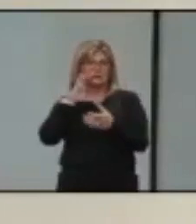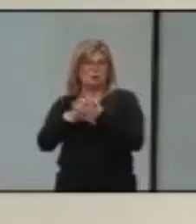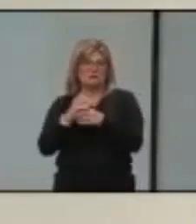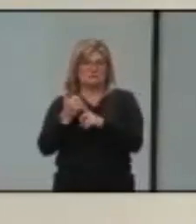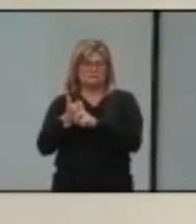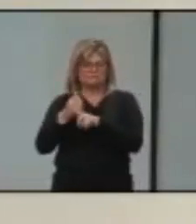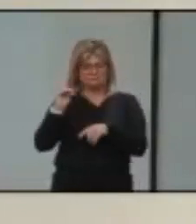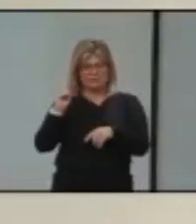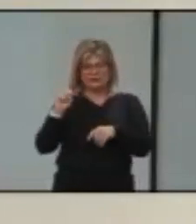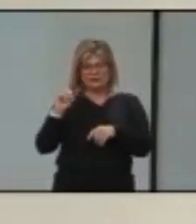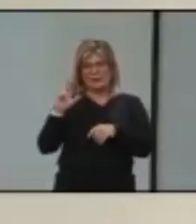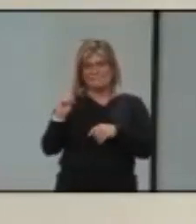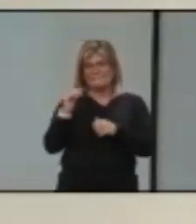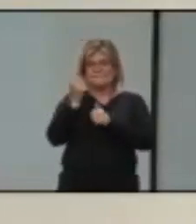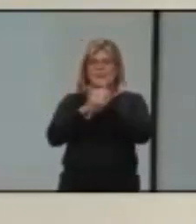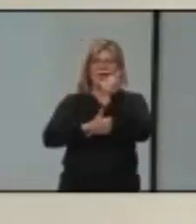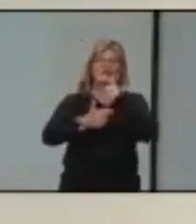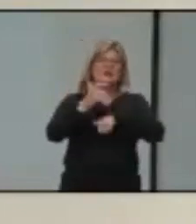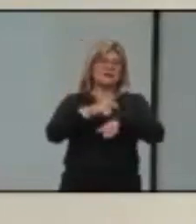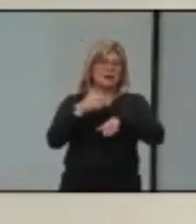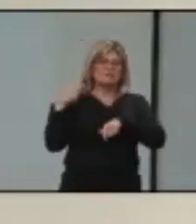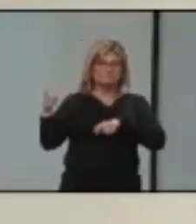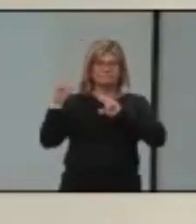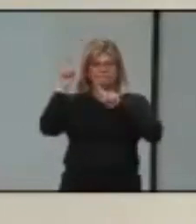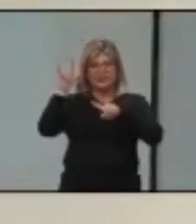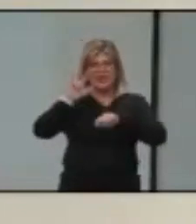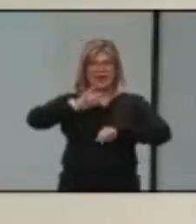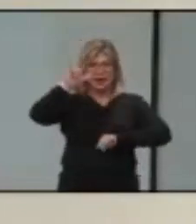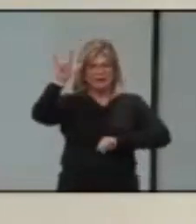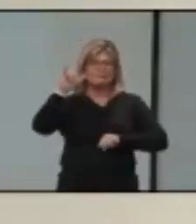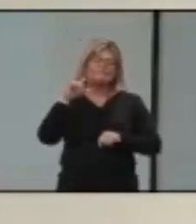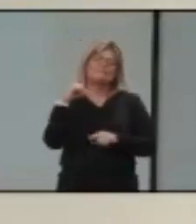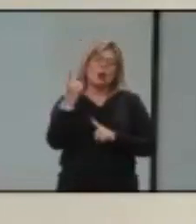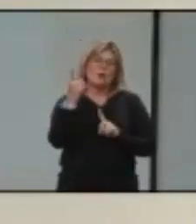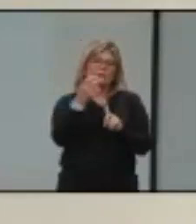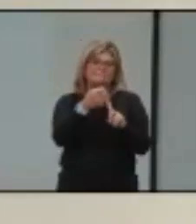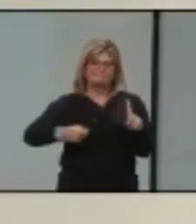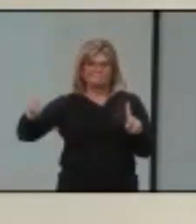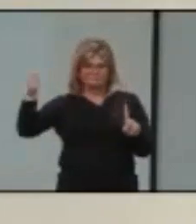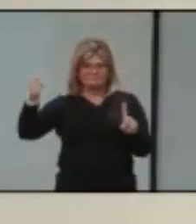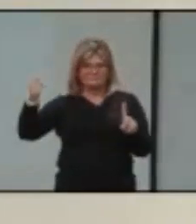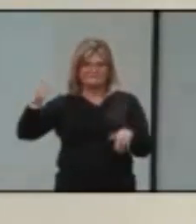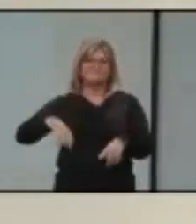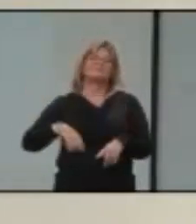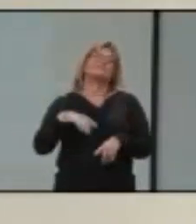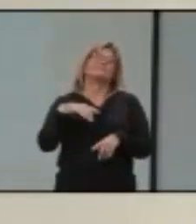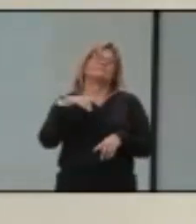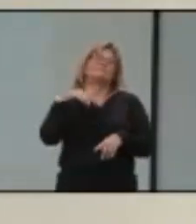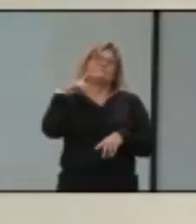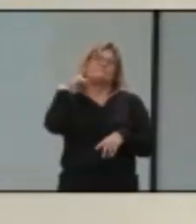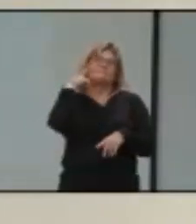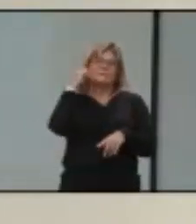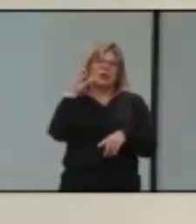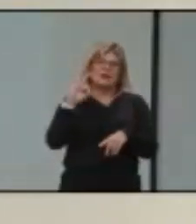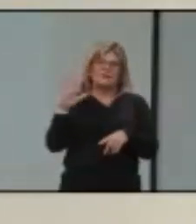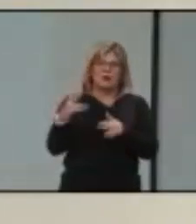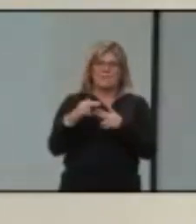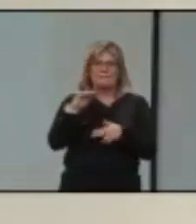Muslim. And so every time she went to the airport, they would pull her aside because her middle name was